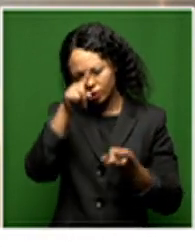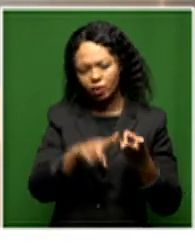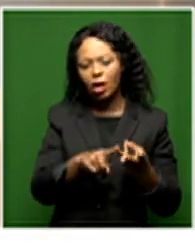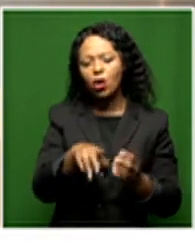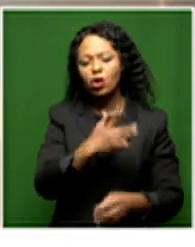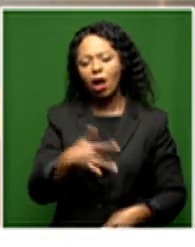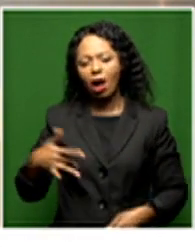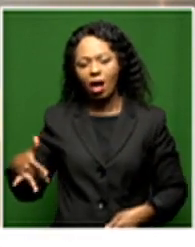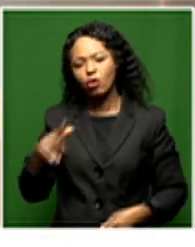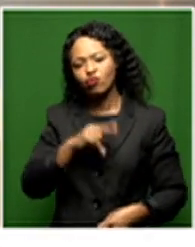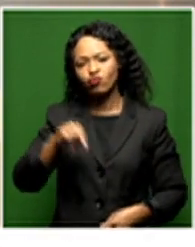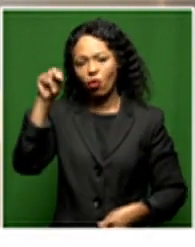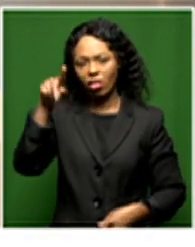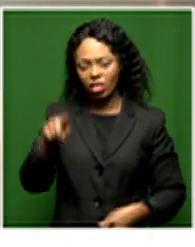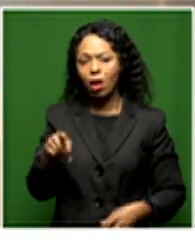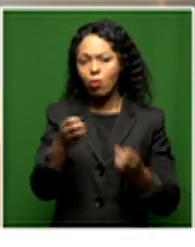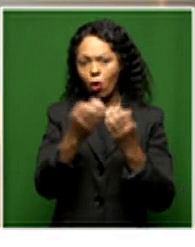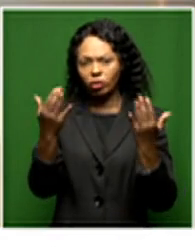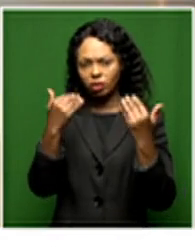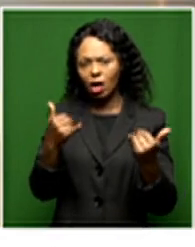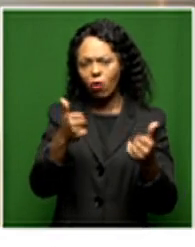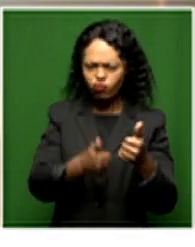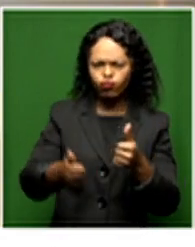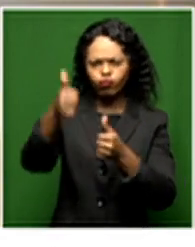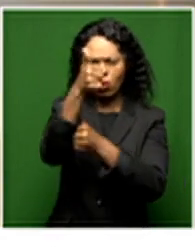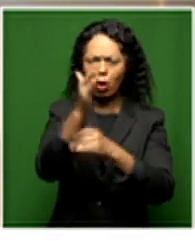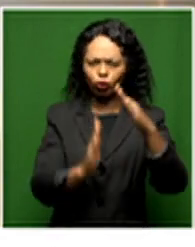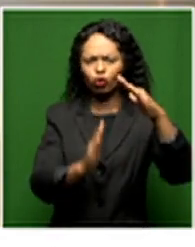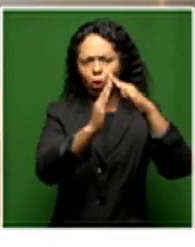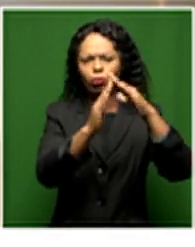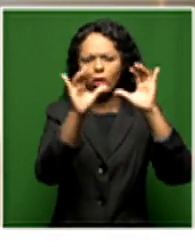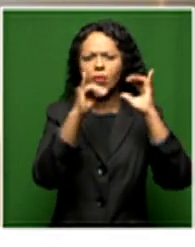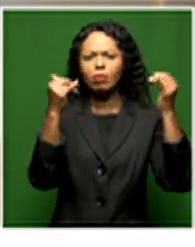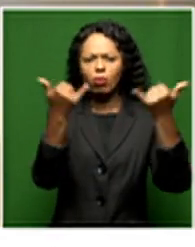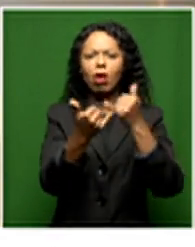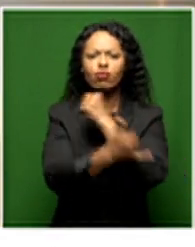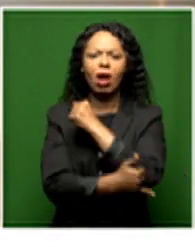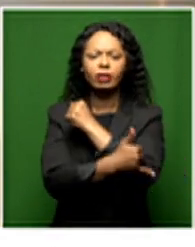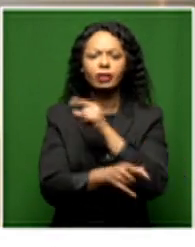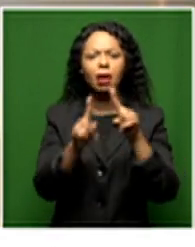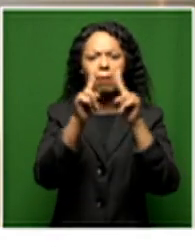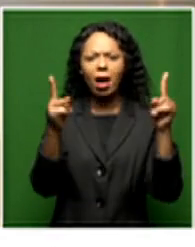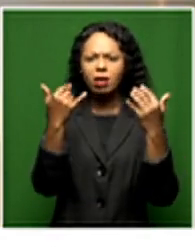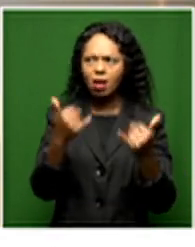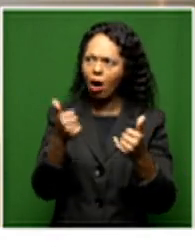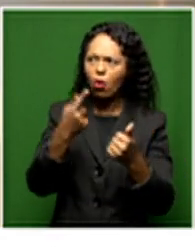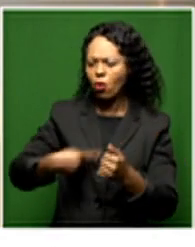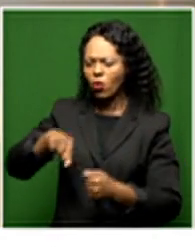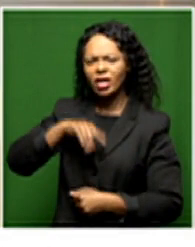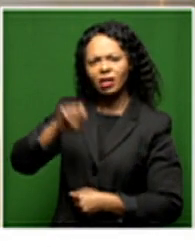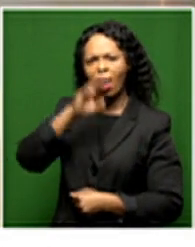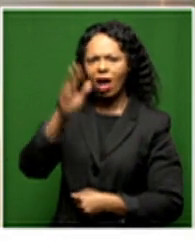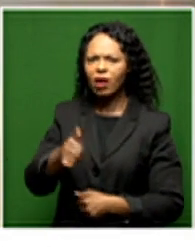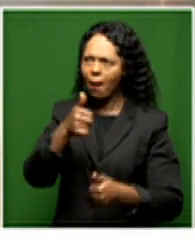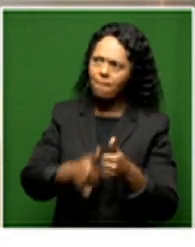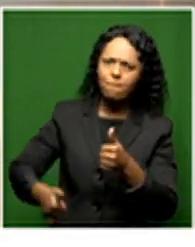top contenders in the space, but we have now gone ahead and managed to get that number one global destination. If